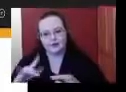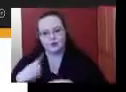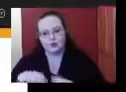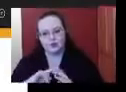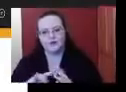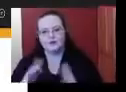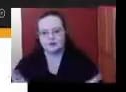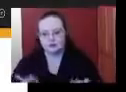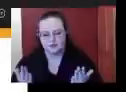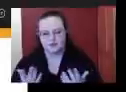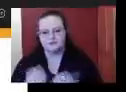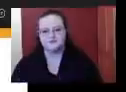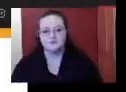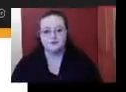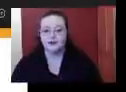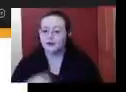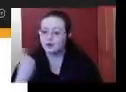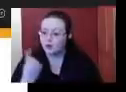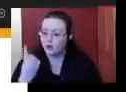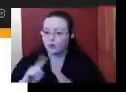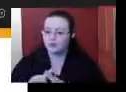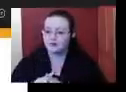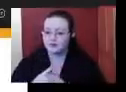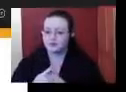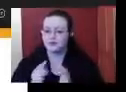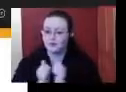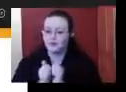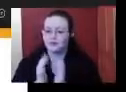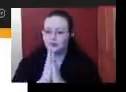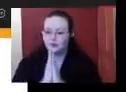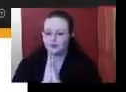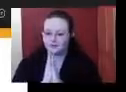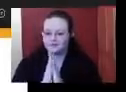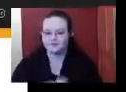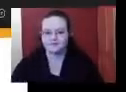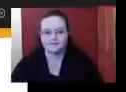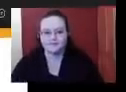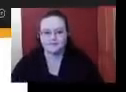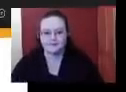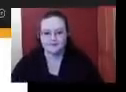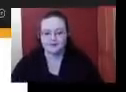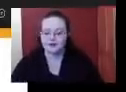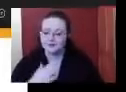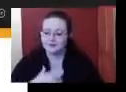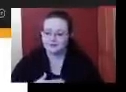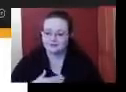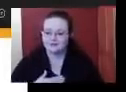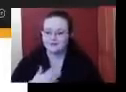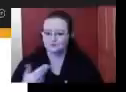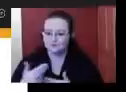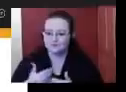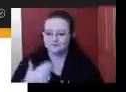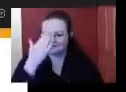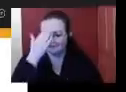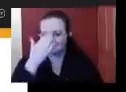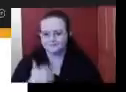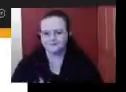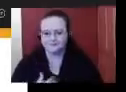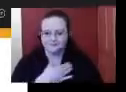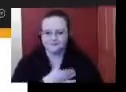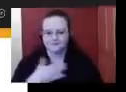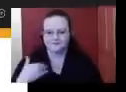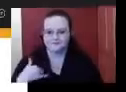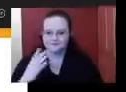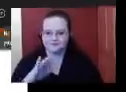And as we always do, we'd like to start our evening in prayer. So please join me in a sign of our faith. In the name of the Father, the Son, and the